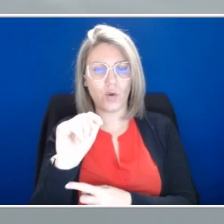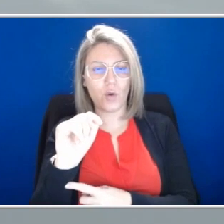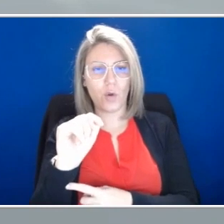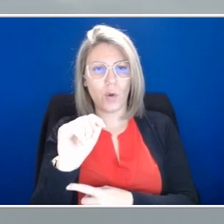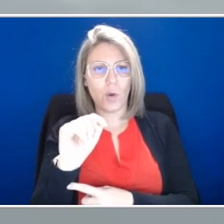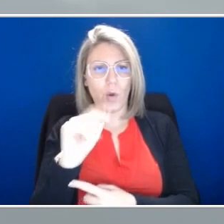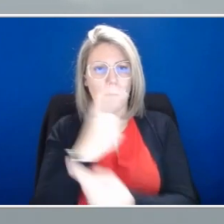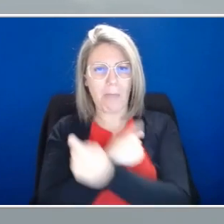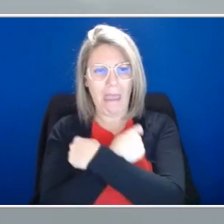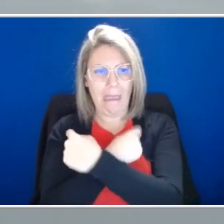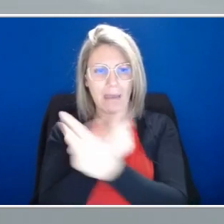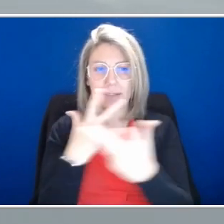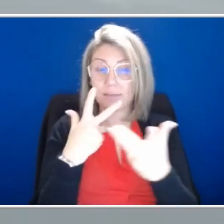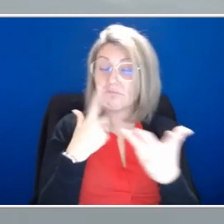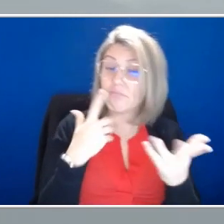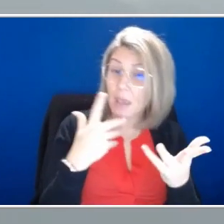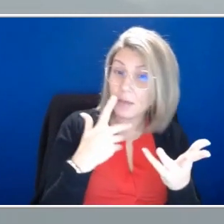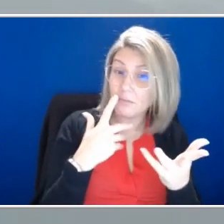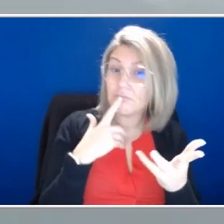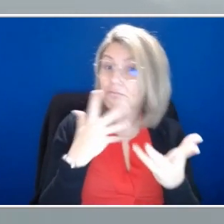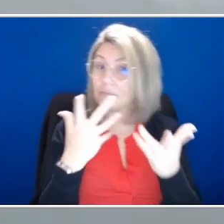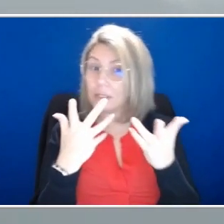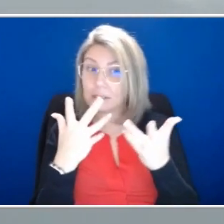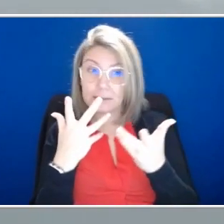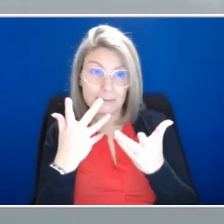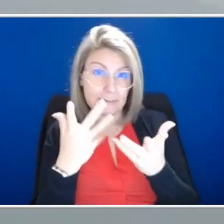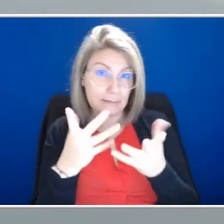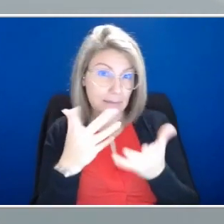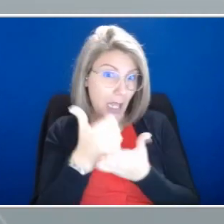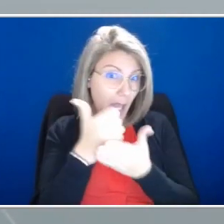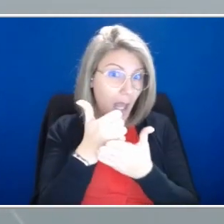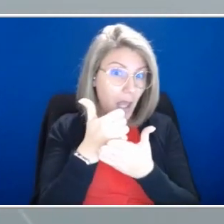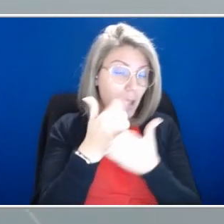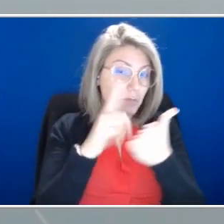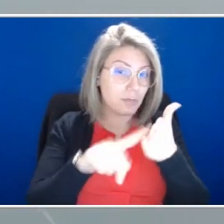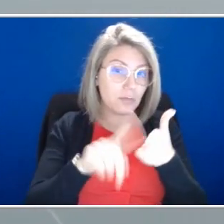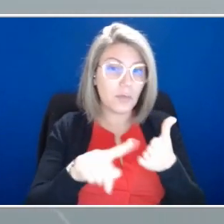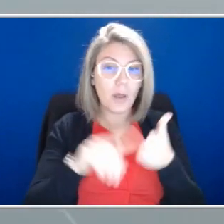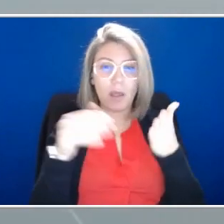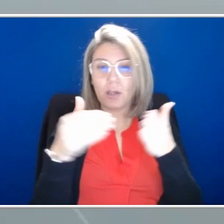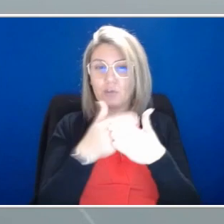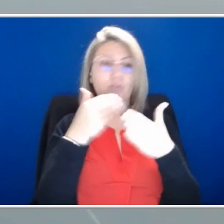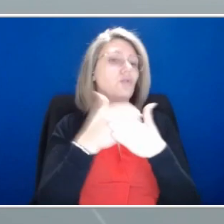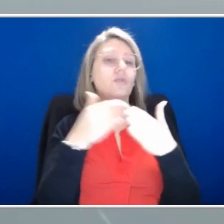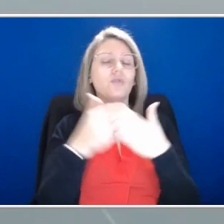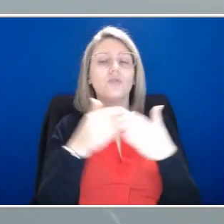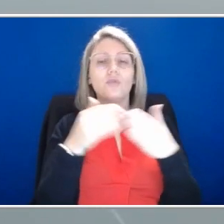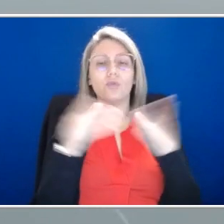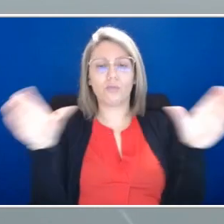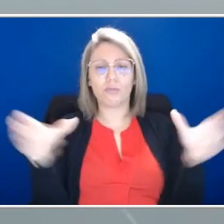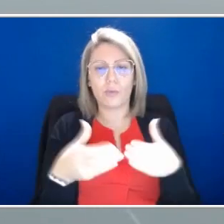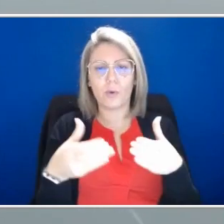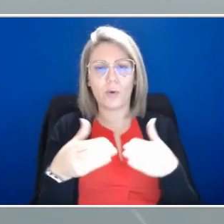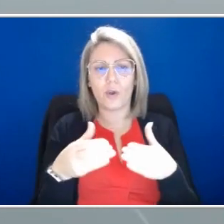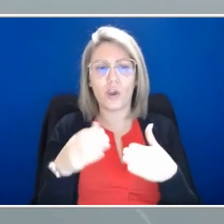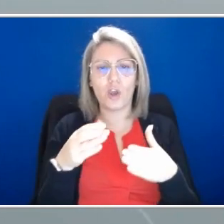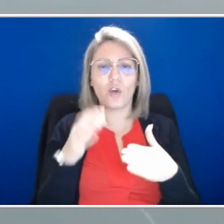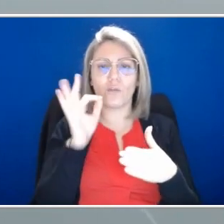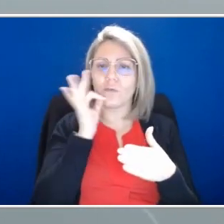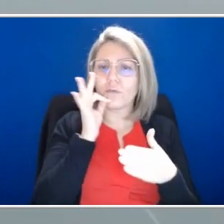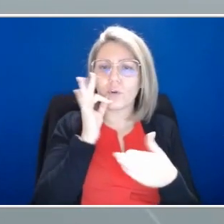research. Montana State University will start a new colony of fruit bats just to study how viruses spread.